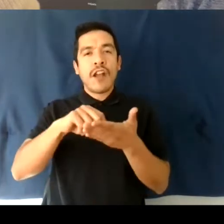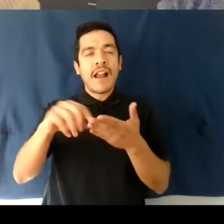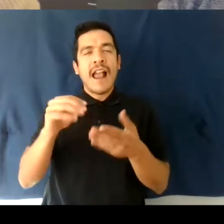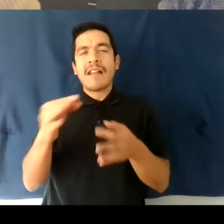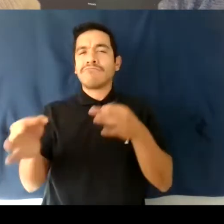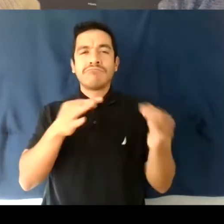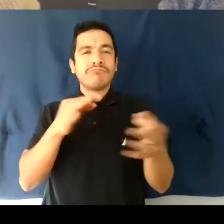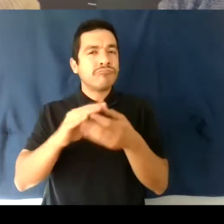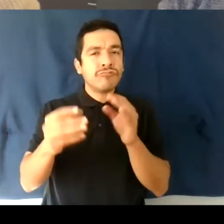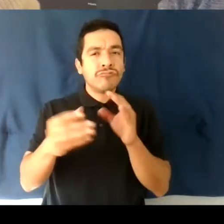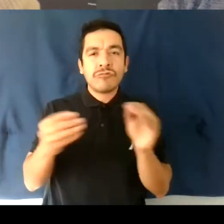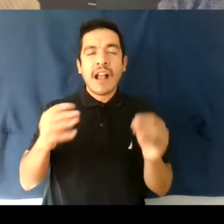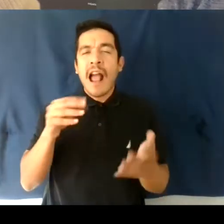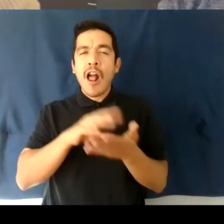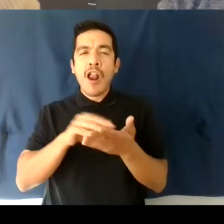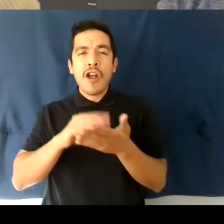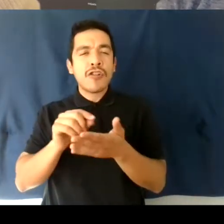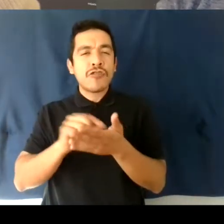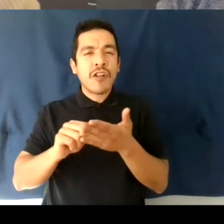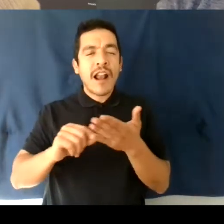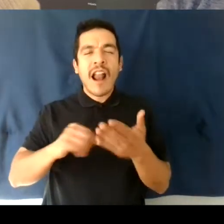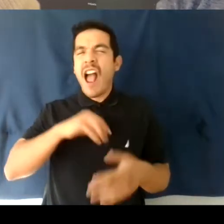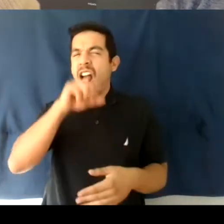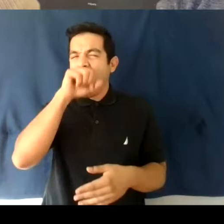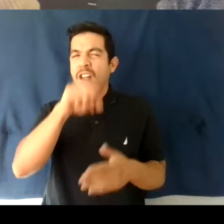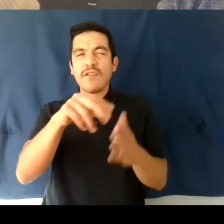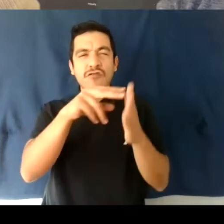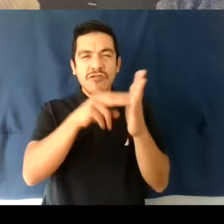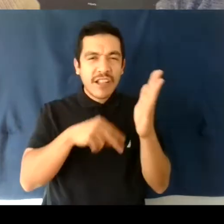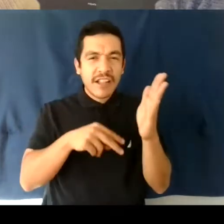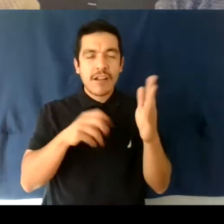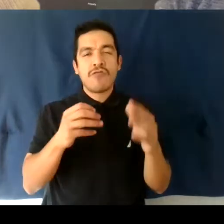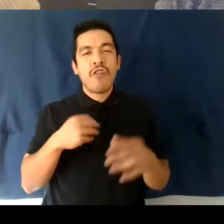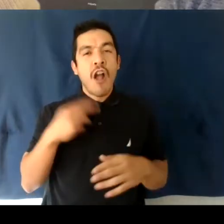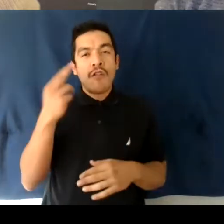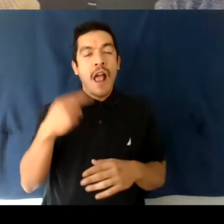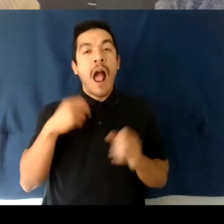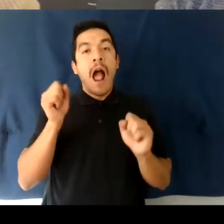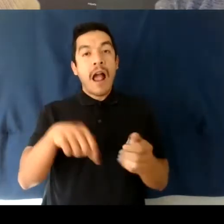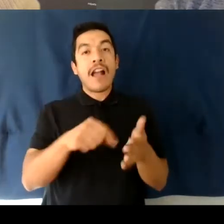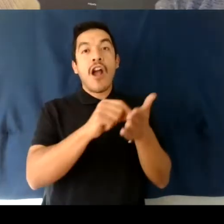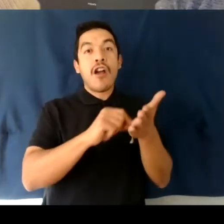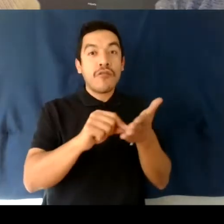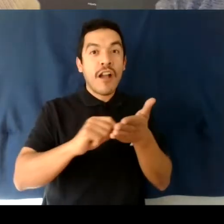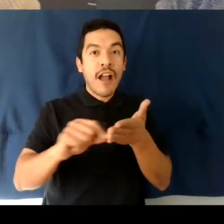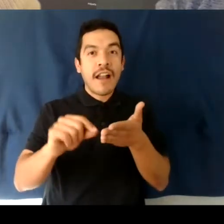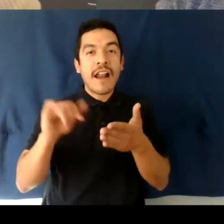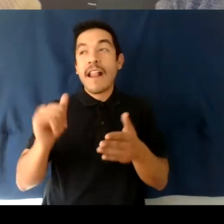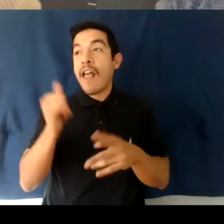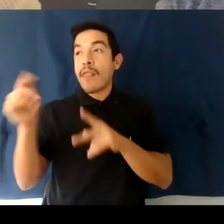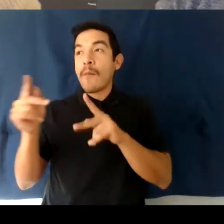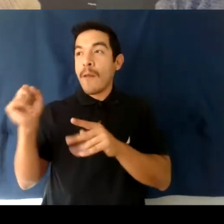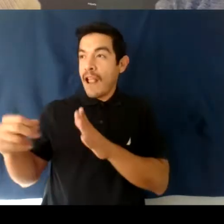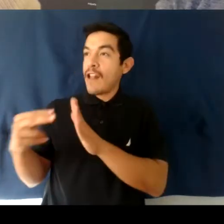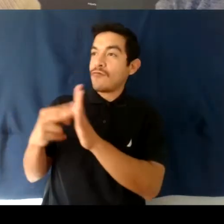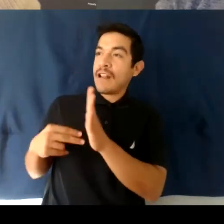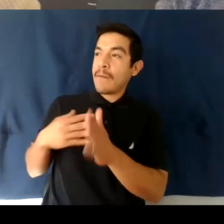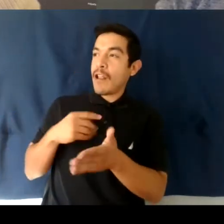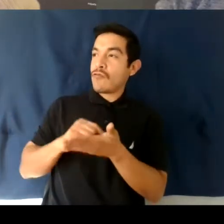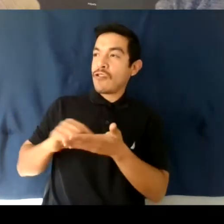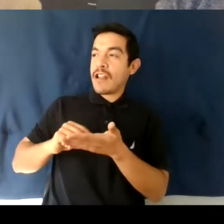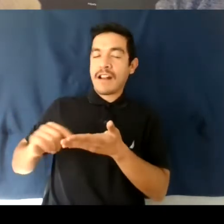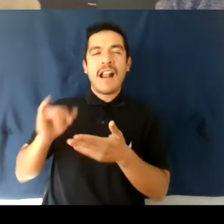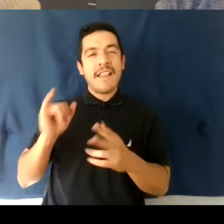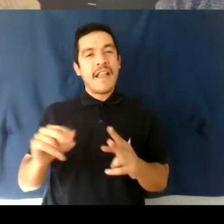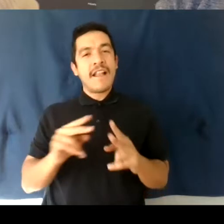like writing. I loved reading. And so I was like, oh, I can write things that other people will read. And like, that was just like a